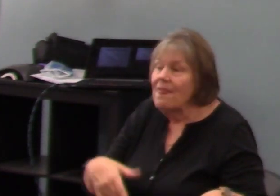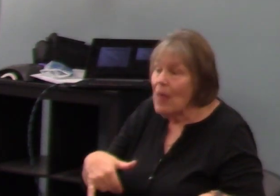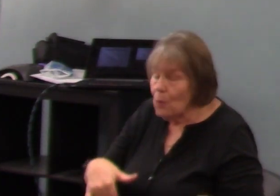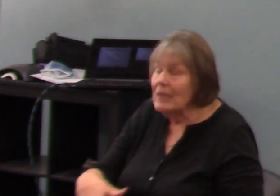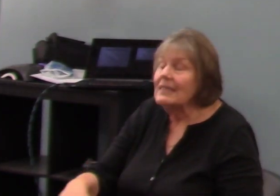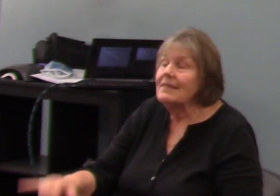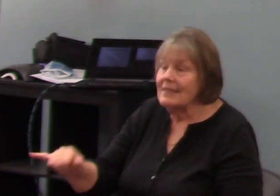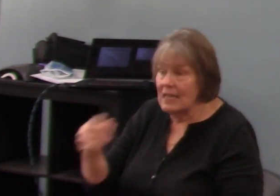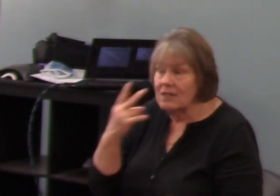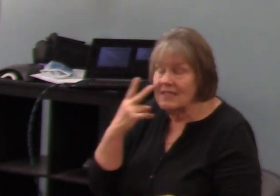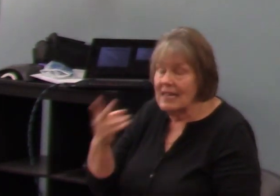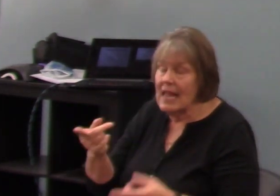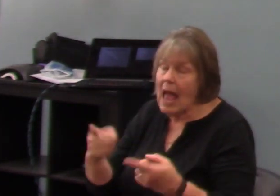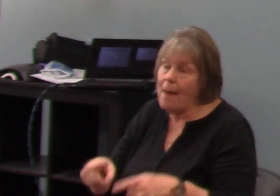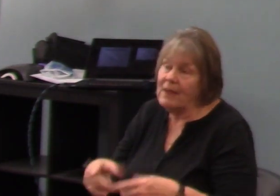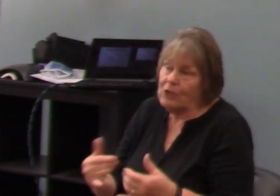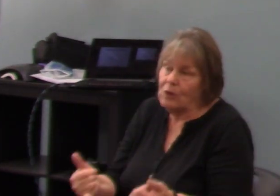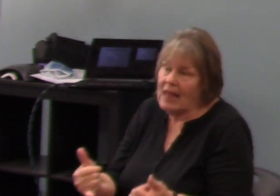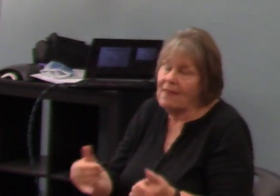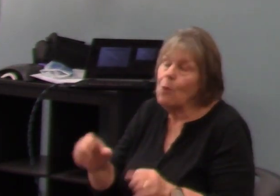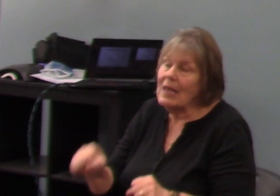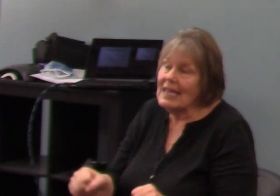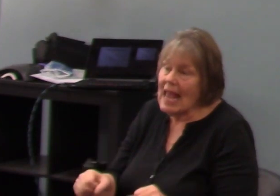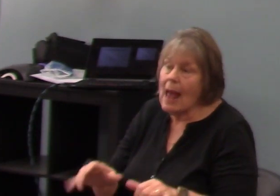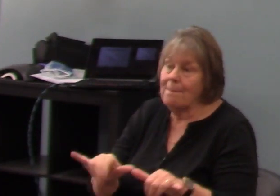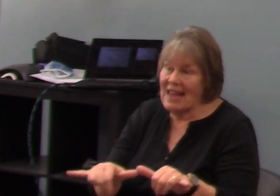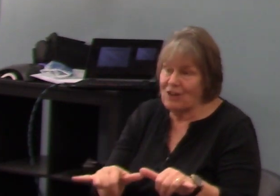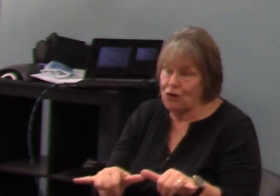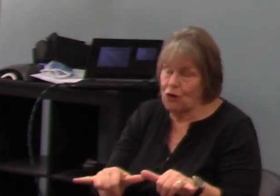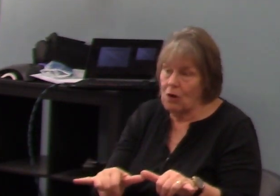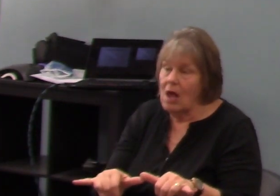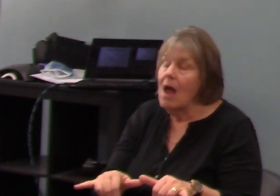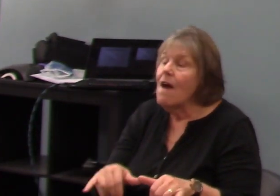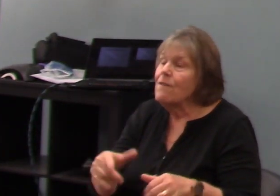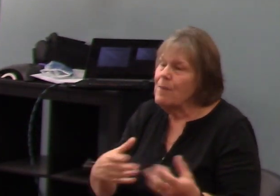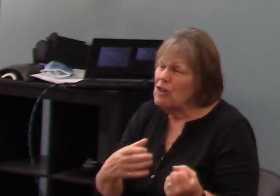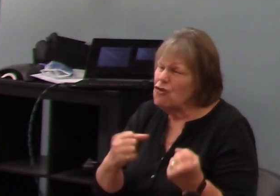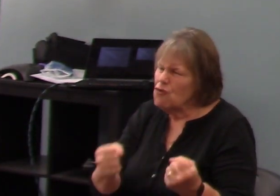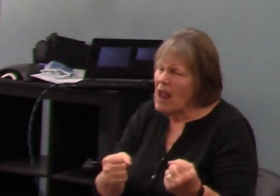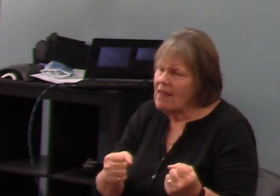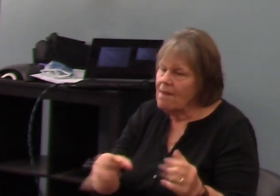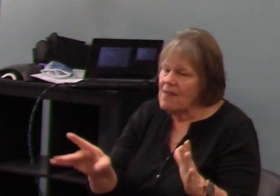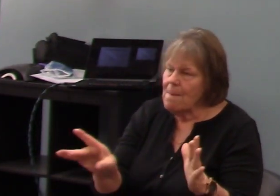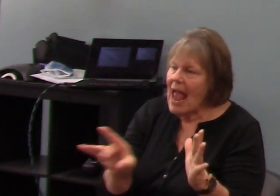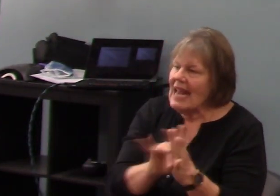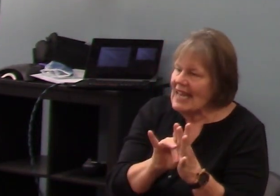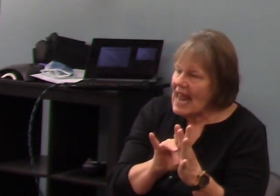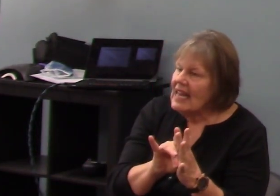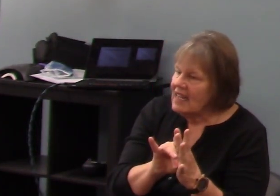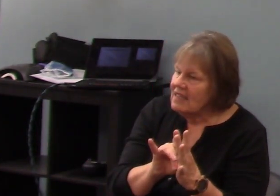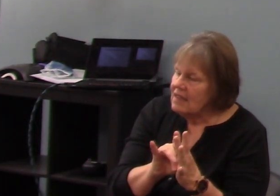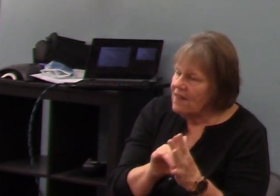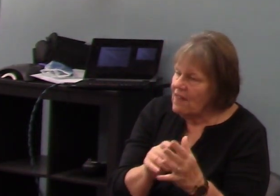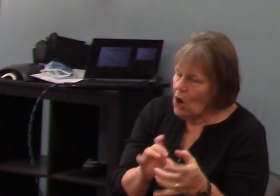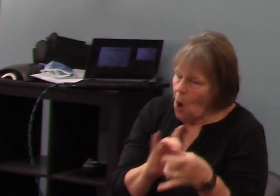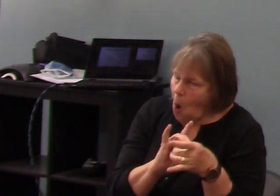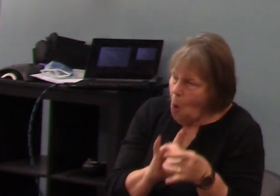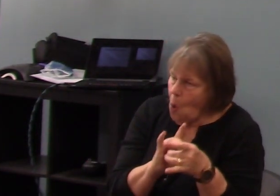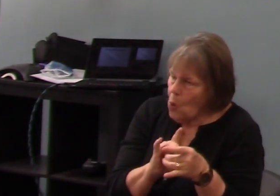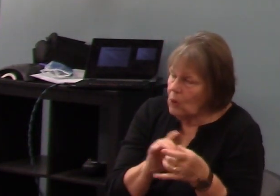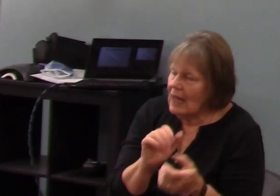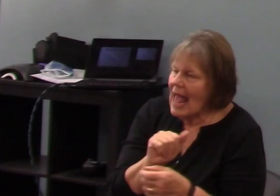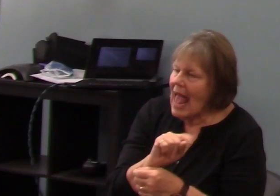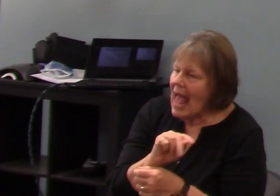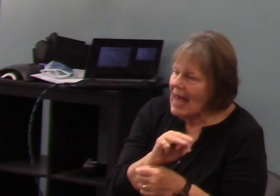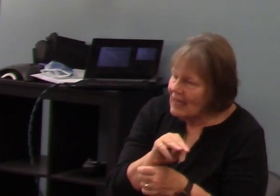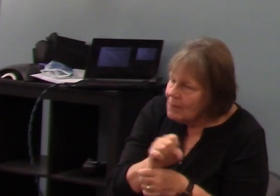right now. Everything from the strength of the magnetic forces that hold atoms together. Well, atoms are held together with a